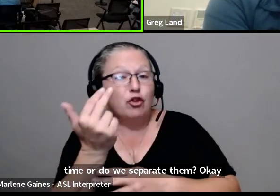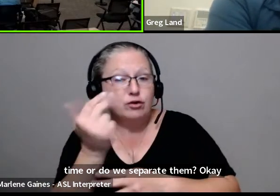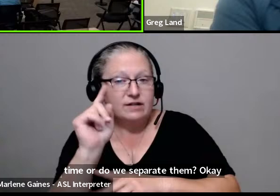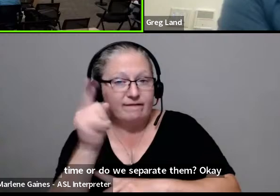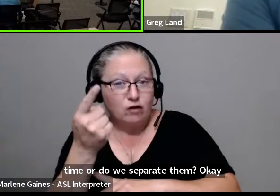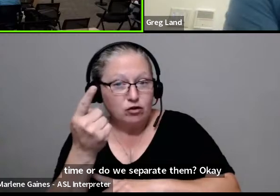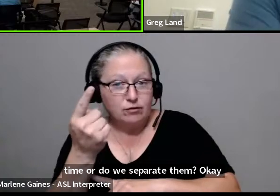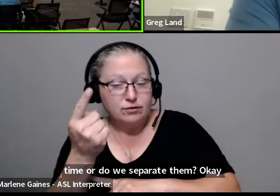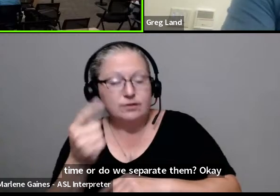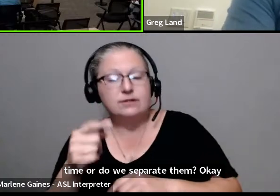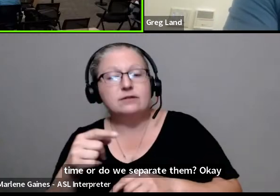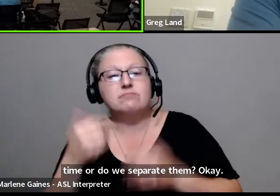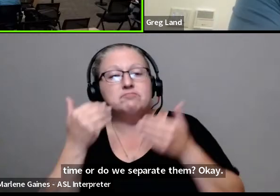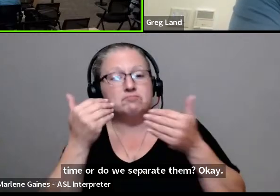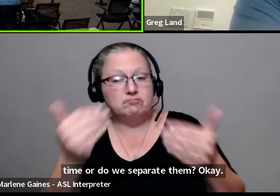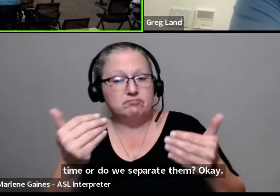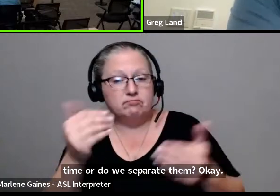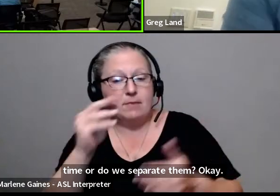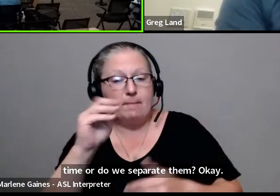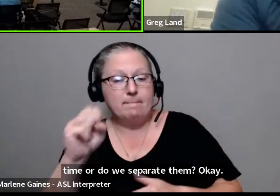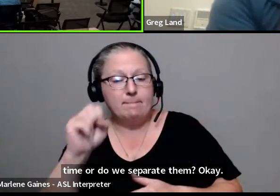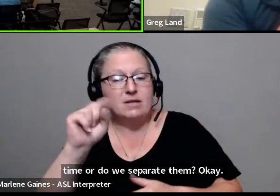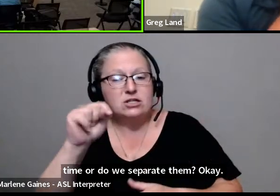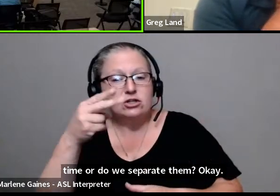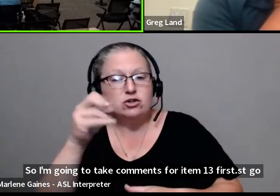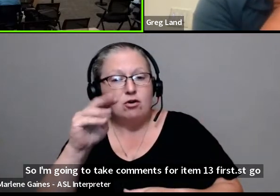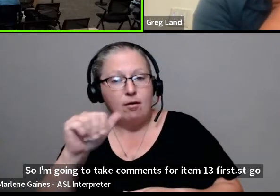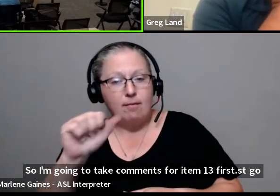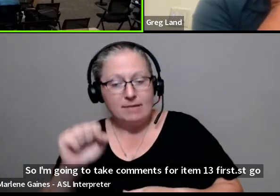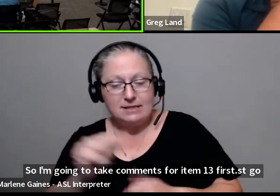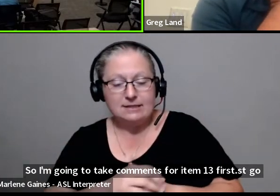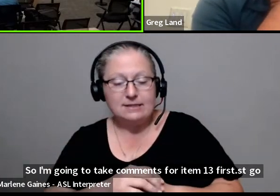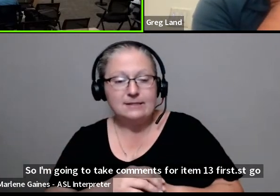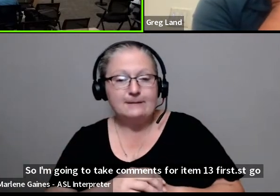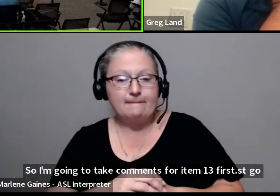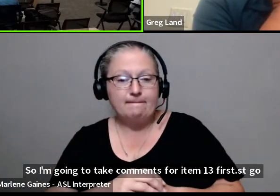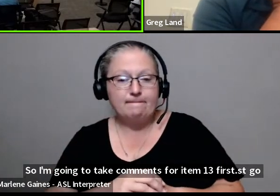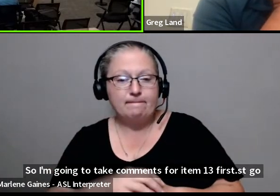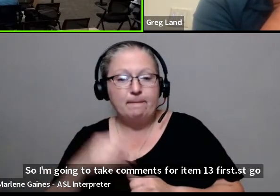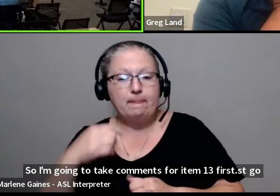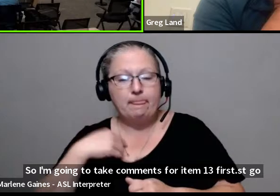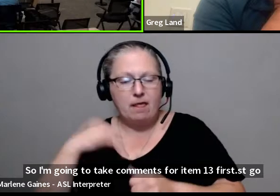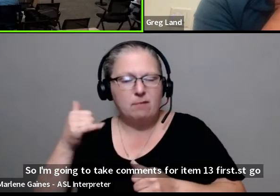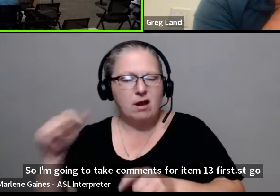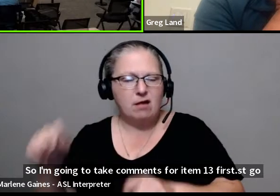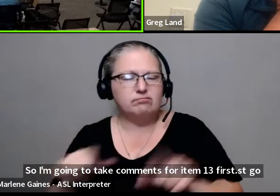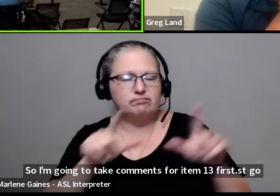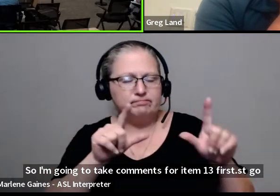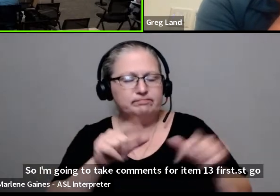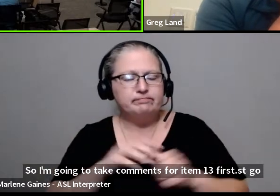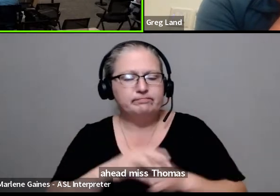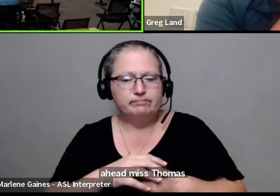first. Go ahead, Ms. Thomas. I'm promoting her now. Thank you.